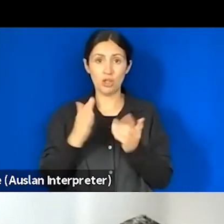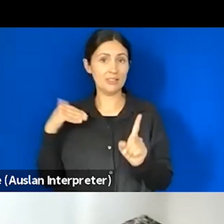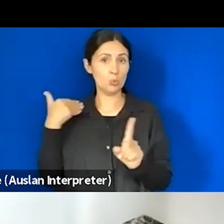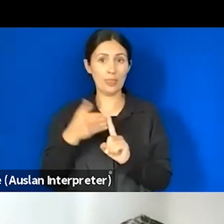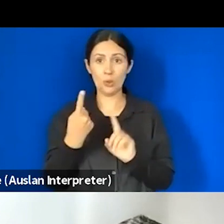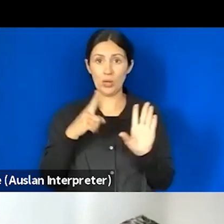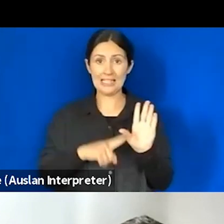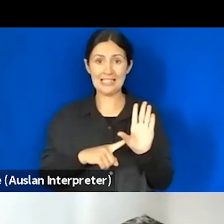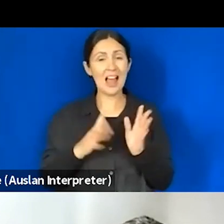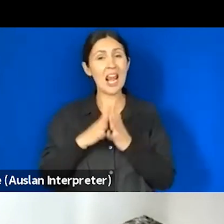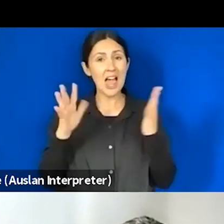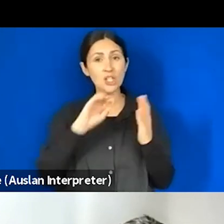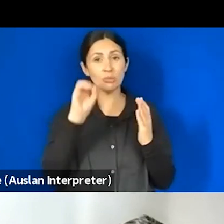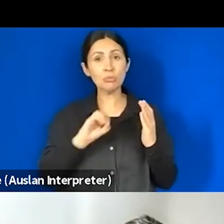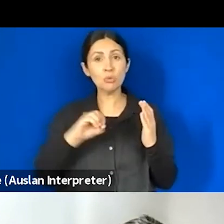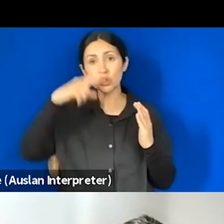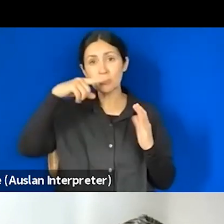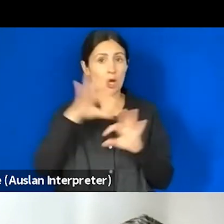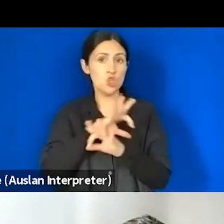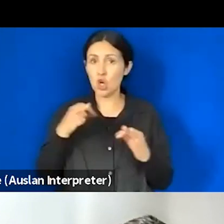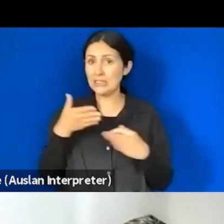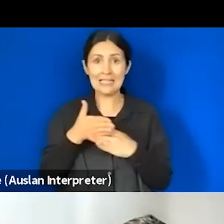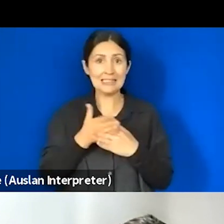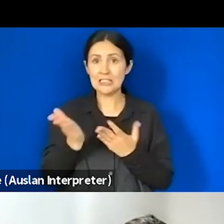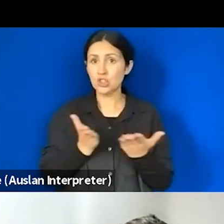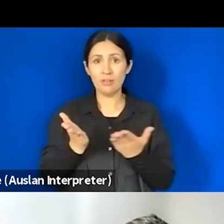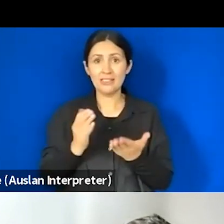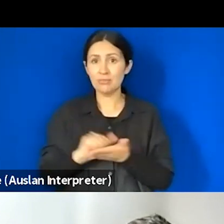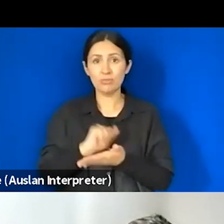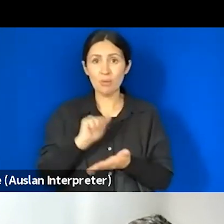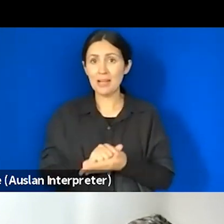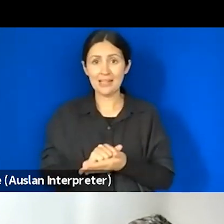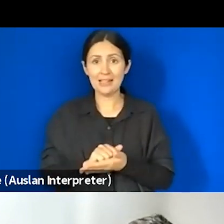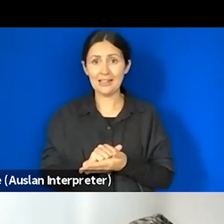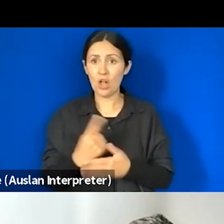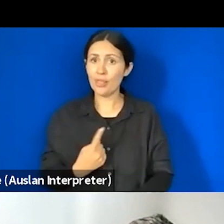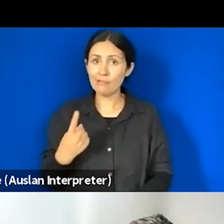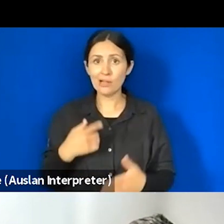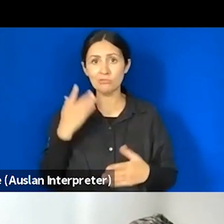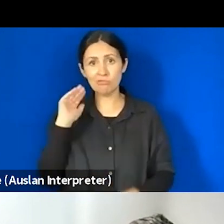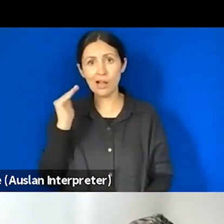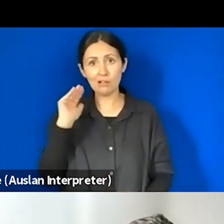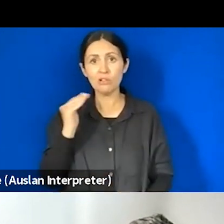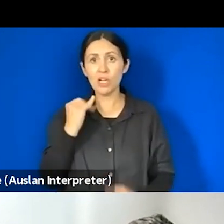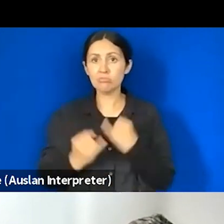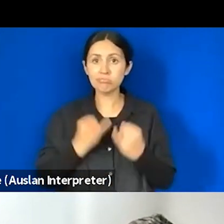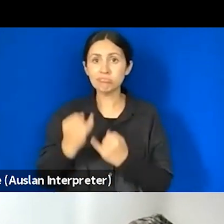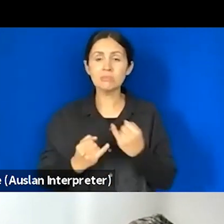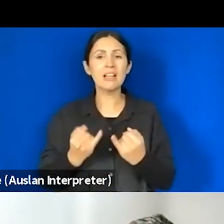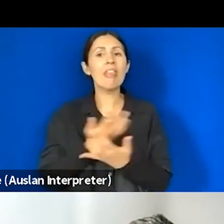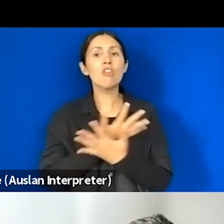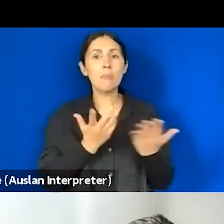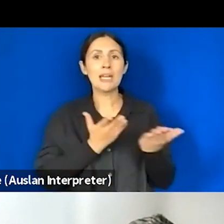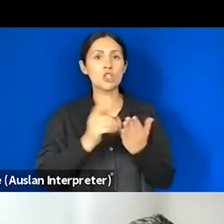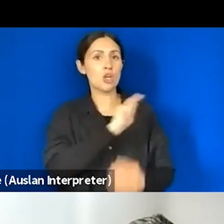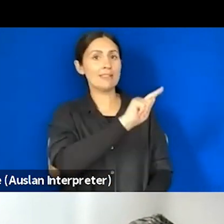got a large proportion of people who are just not accessing these services. And we really need to look at the broader services that are available that they